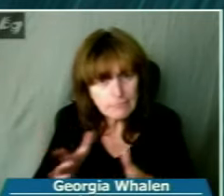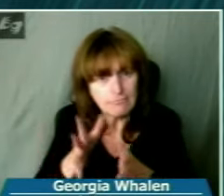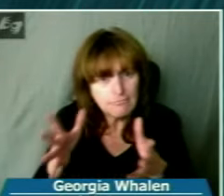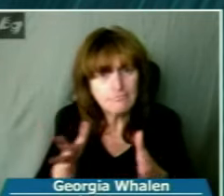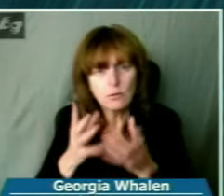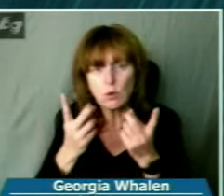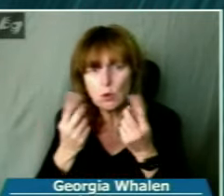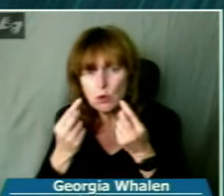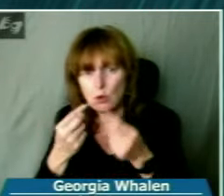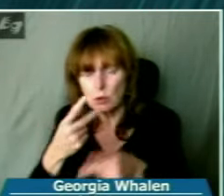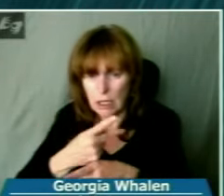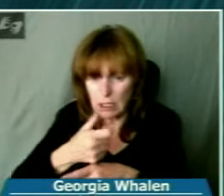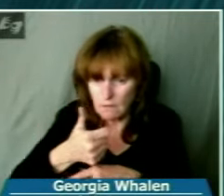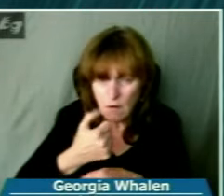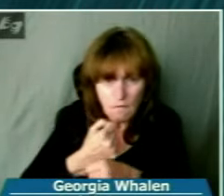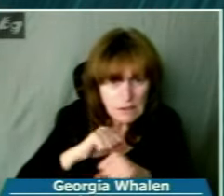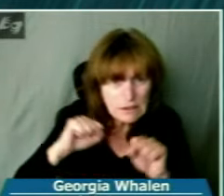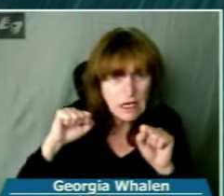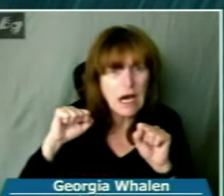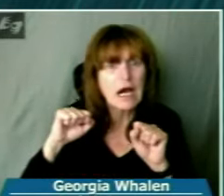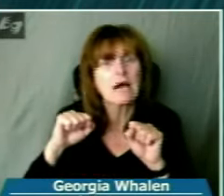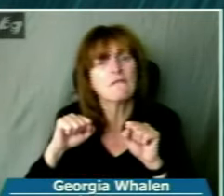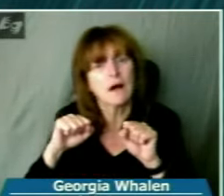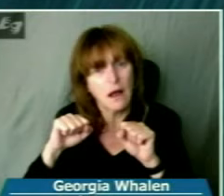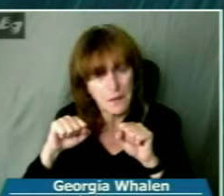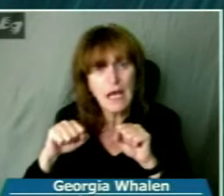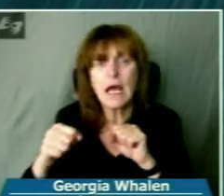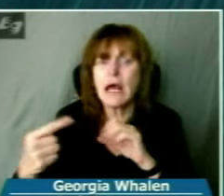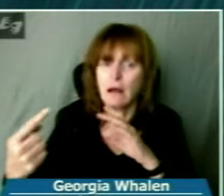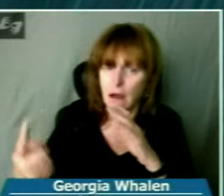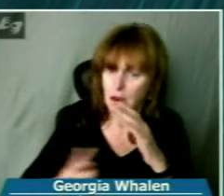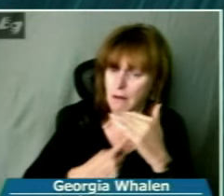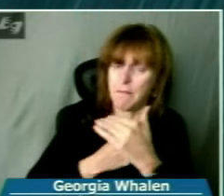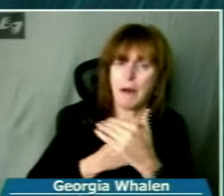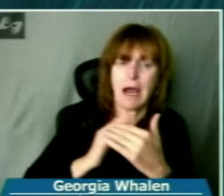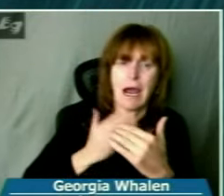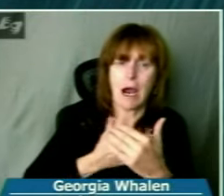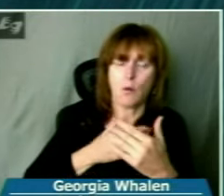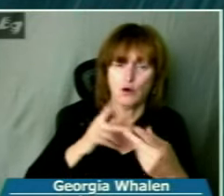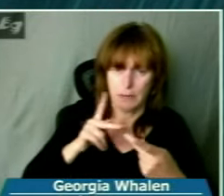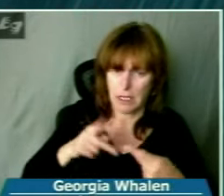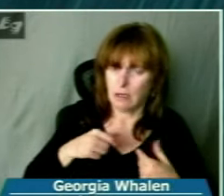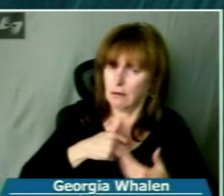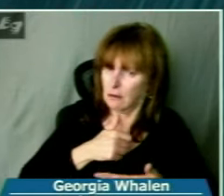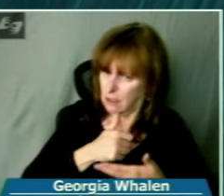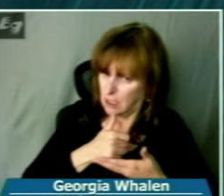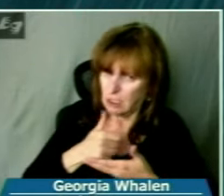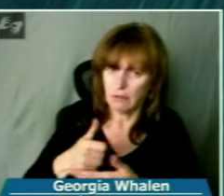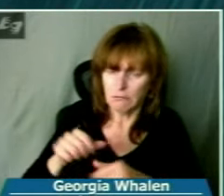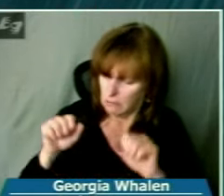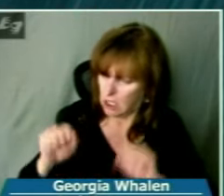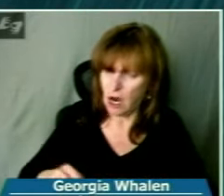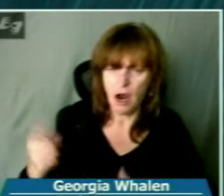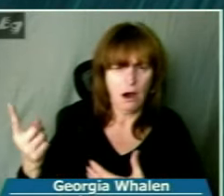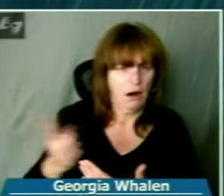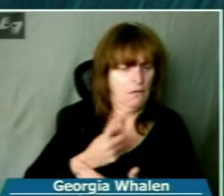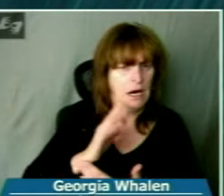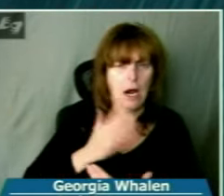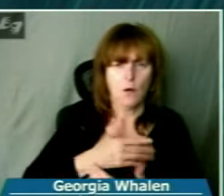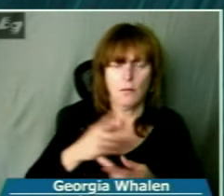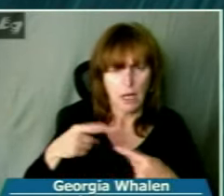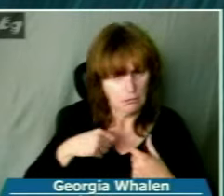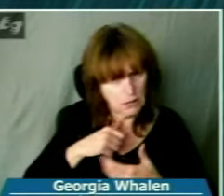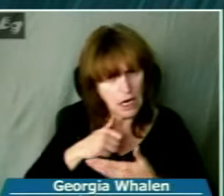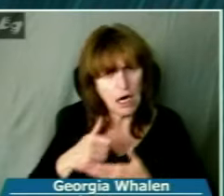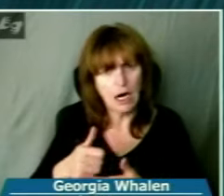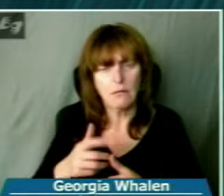And if necessary, they can come in and then we will find that place for them. So it's a real a challenge we're facing each